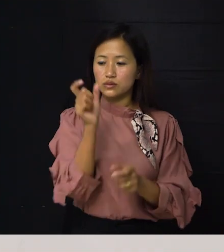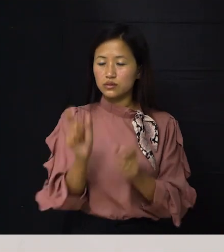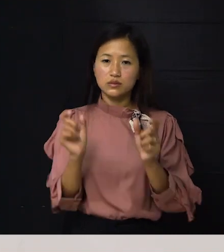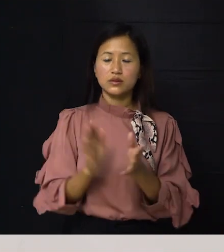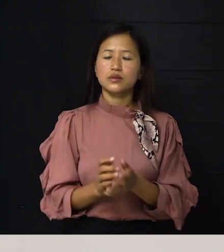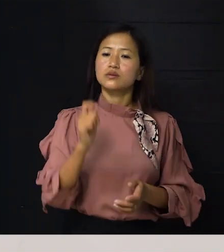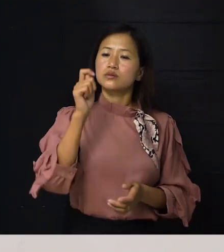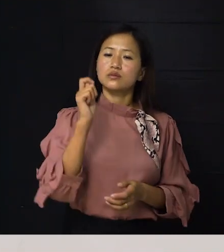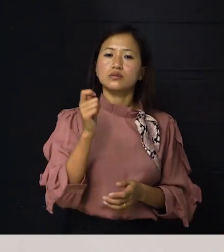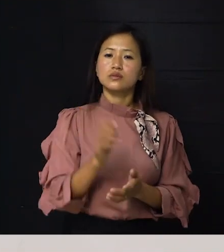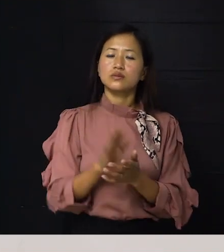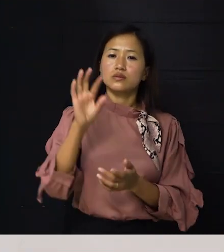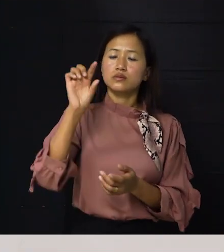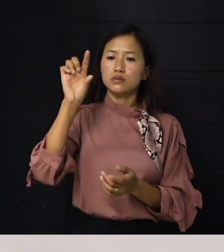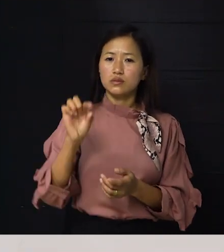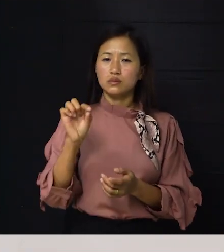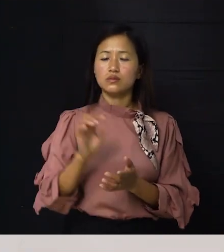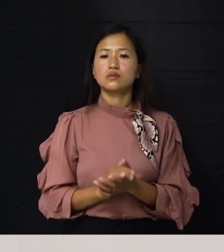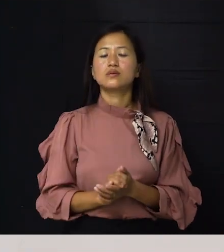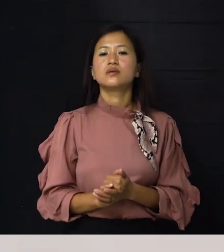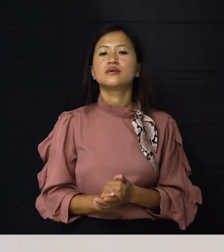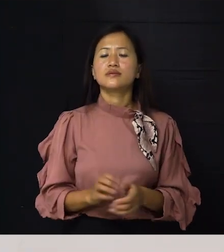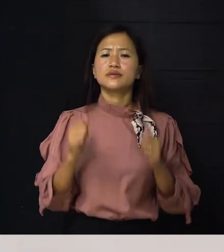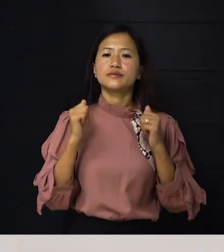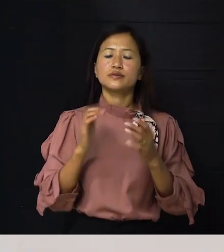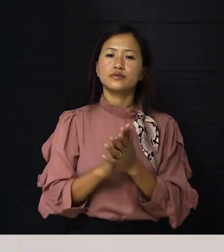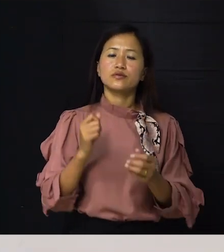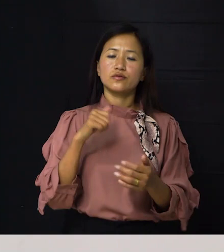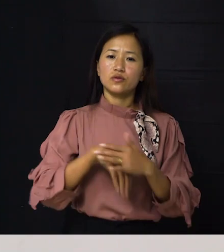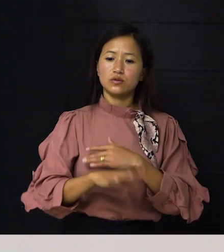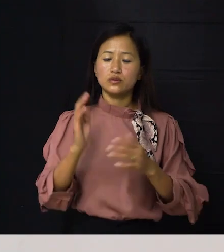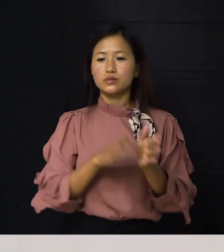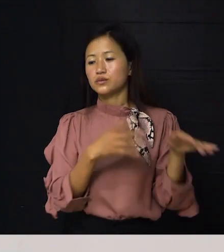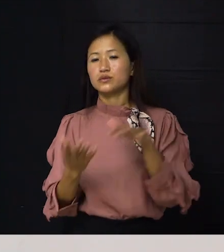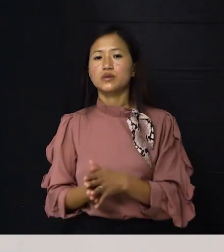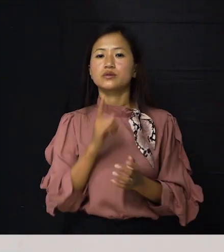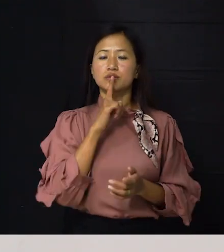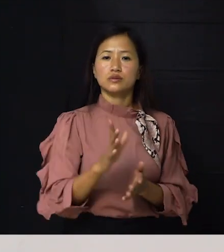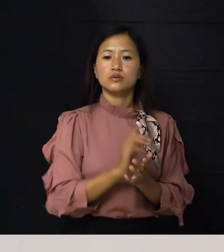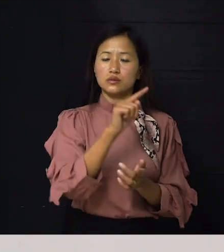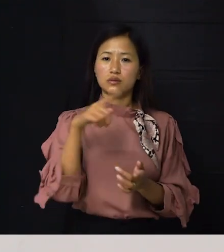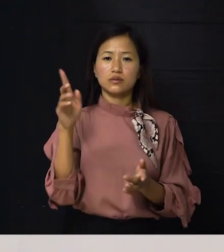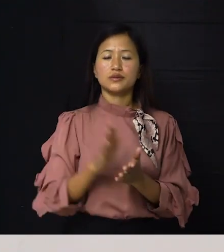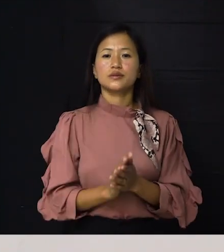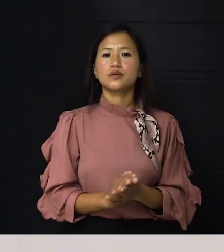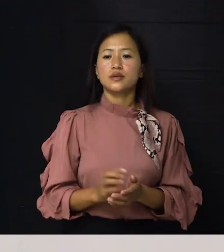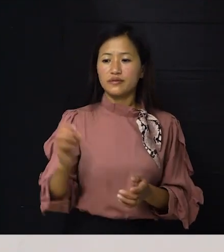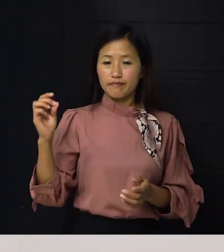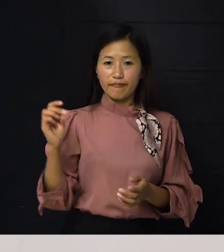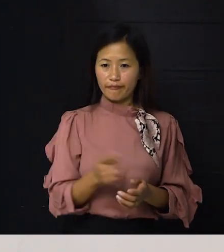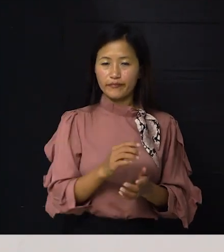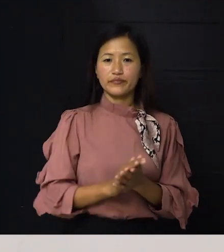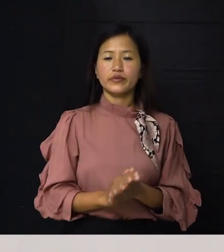do their work honestly, and when they find some fault in them, he made sure that it is corrected immediately instead